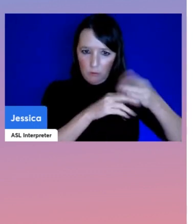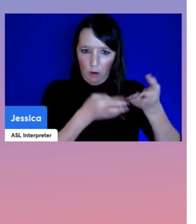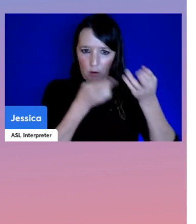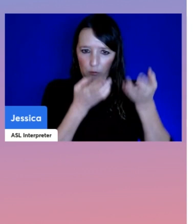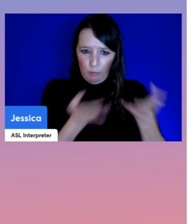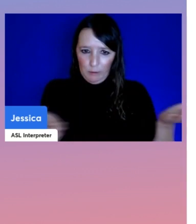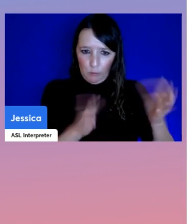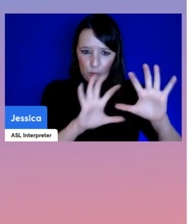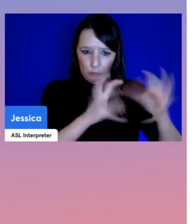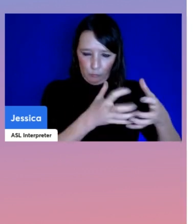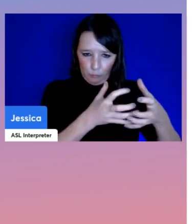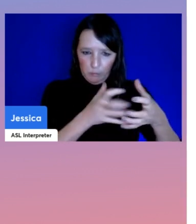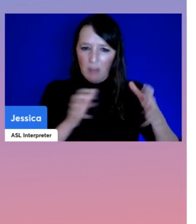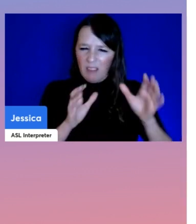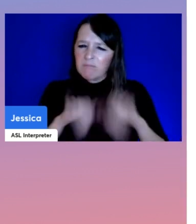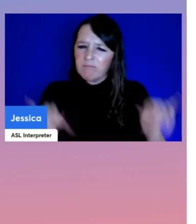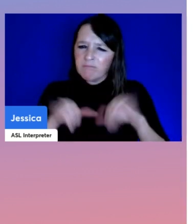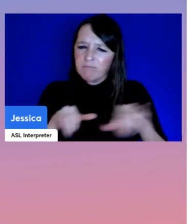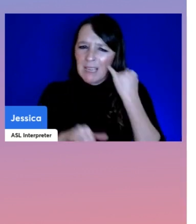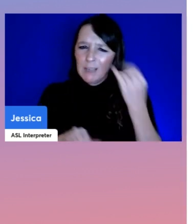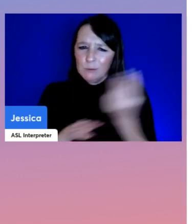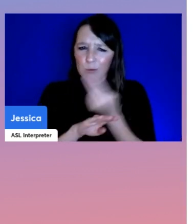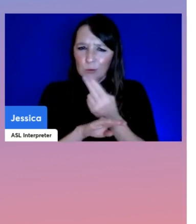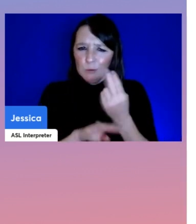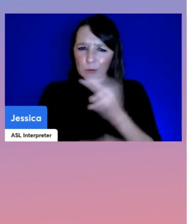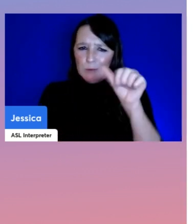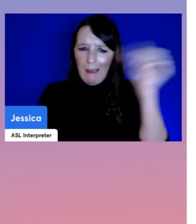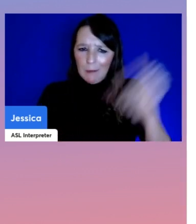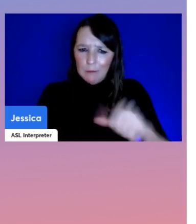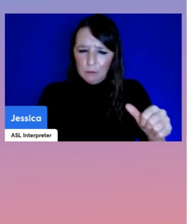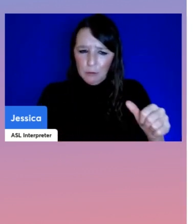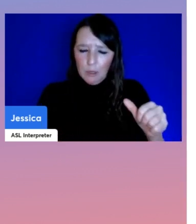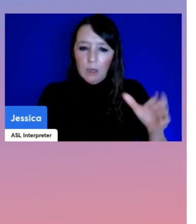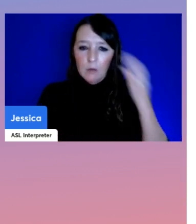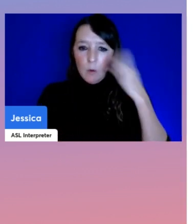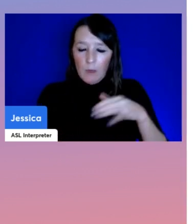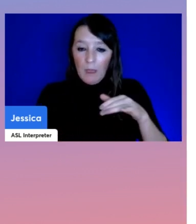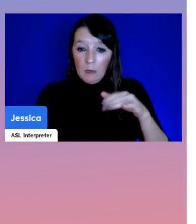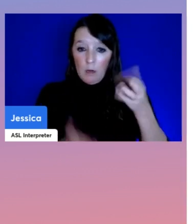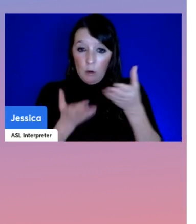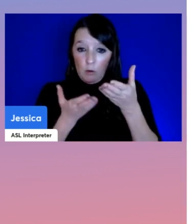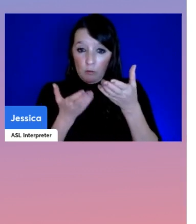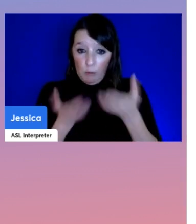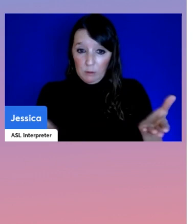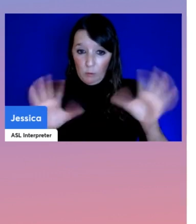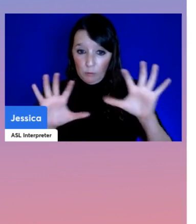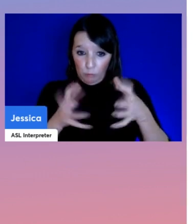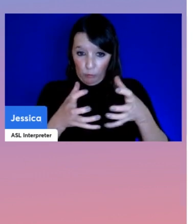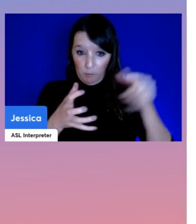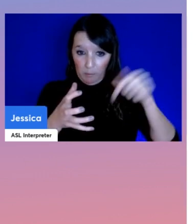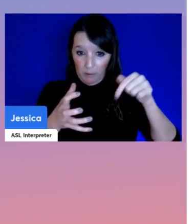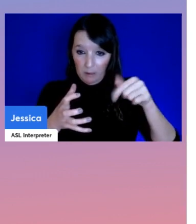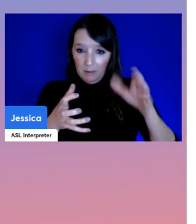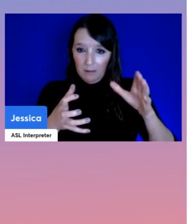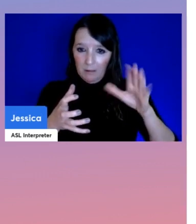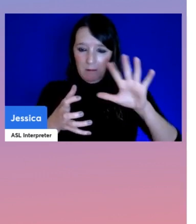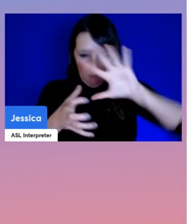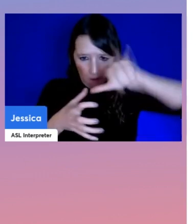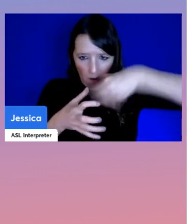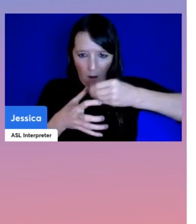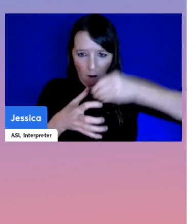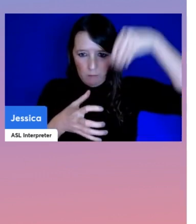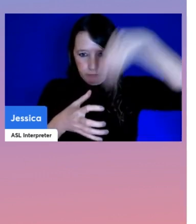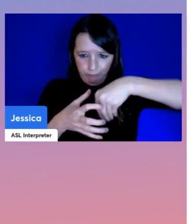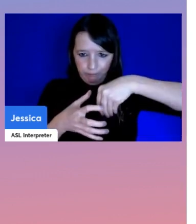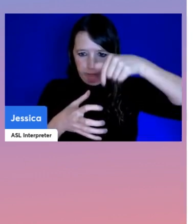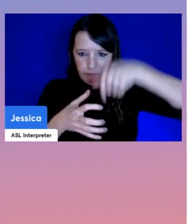this is common when you're working with Azure. I mentioned that the resource group must exist, and you must, all of your resources are placed inside